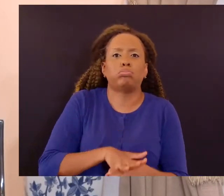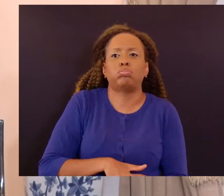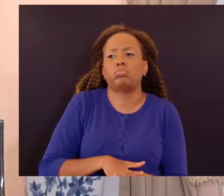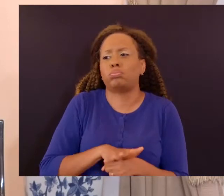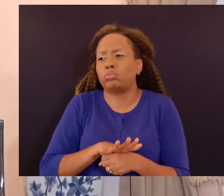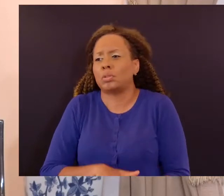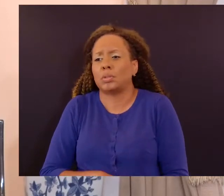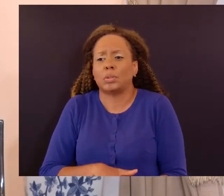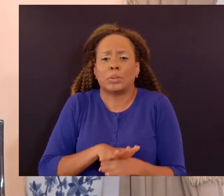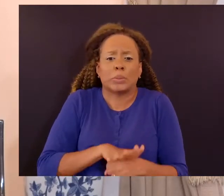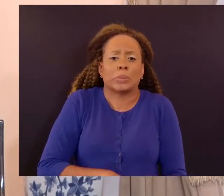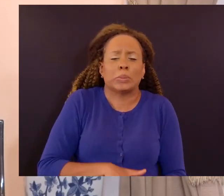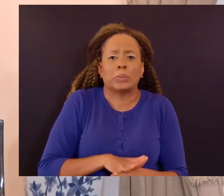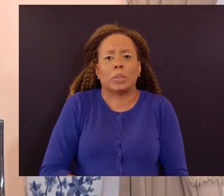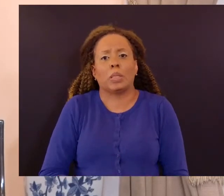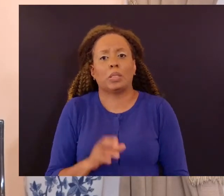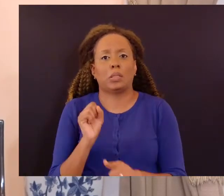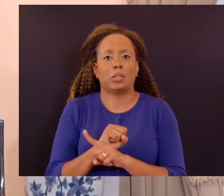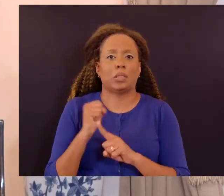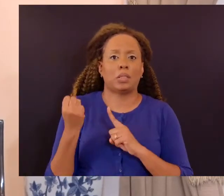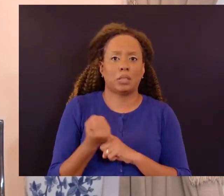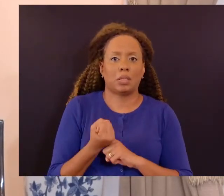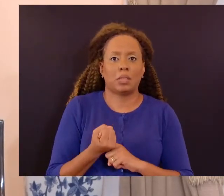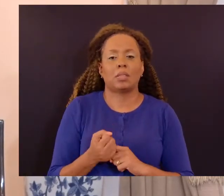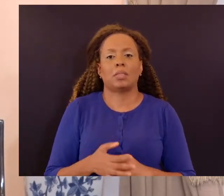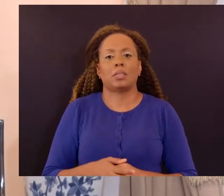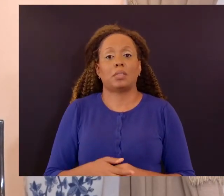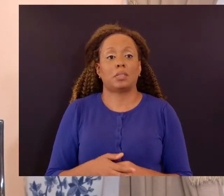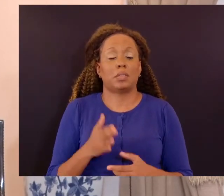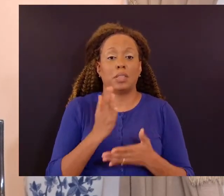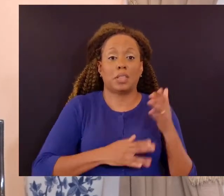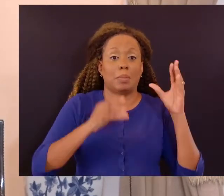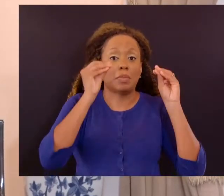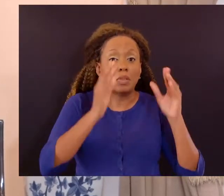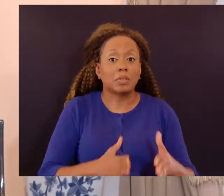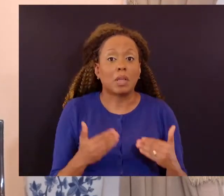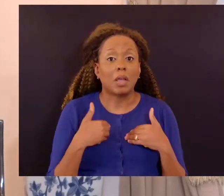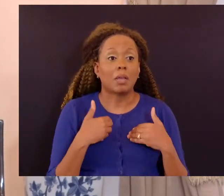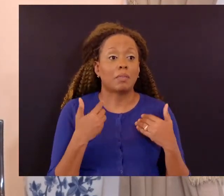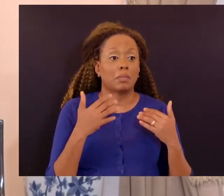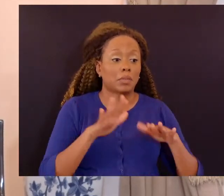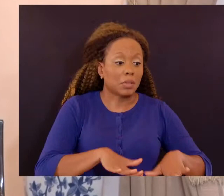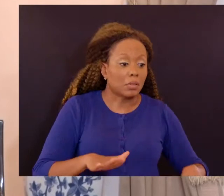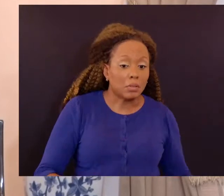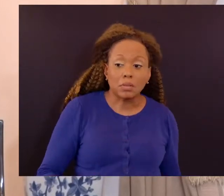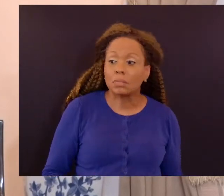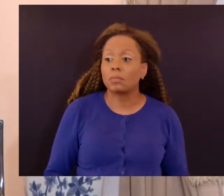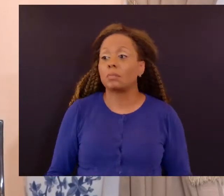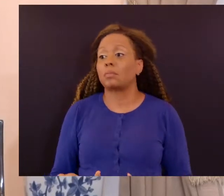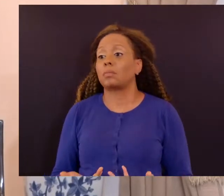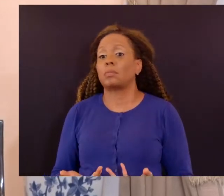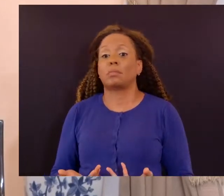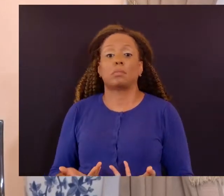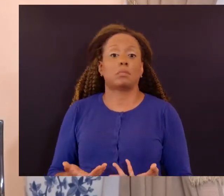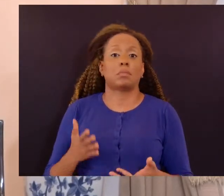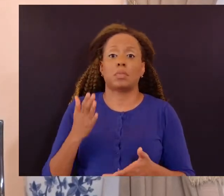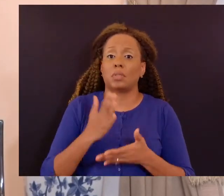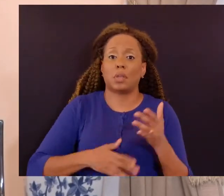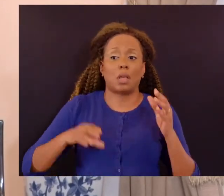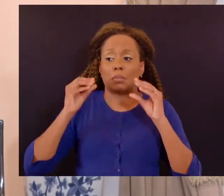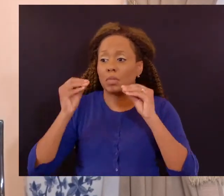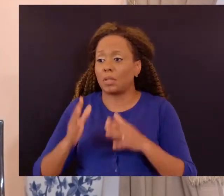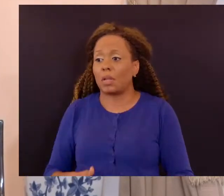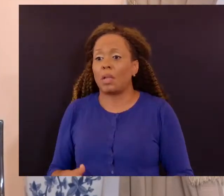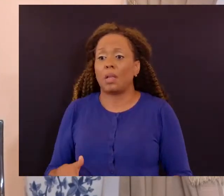this situation as well. They have their own kids to deal with, and they have their own challenges in terms of making that transition to